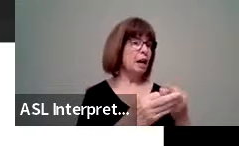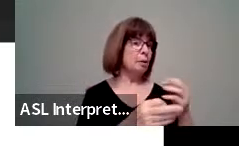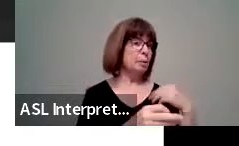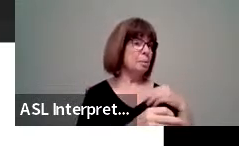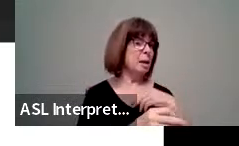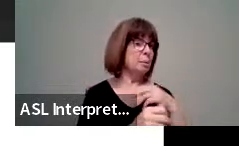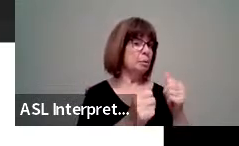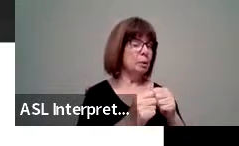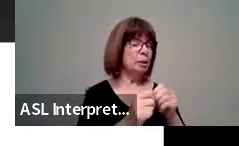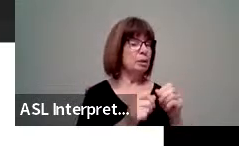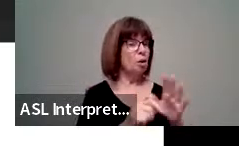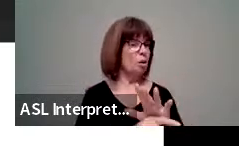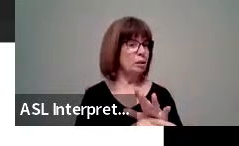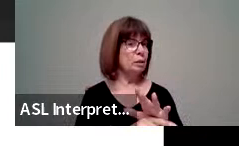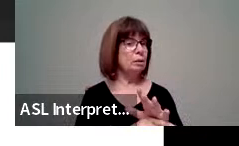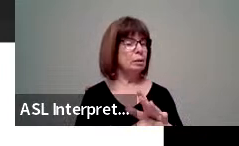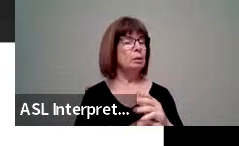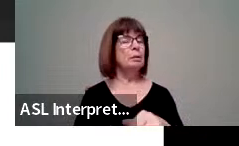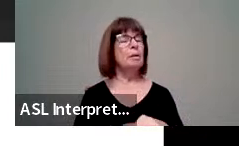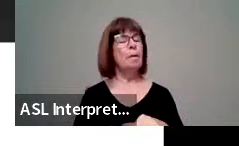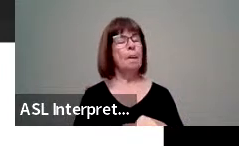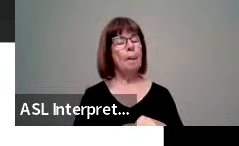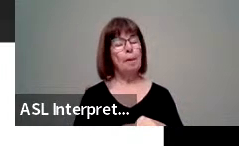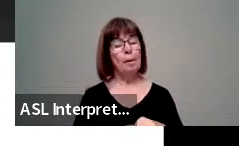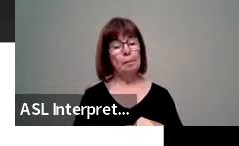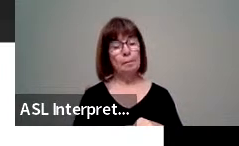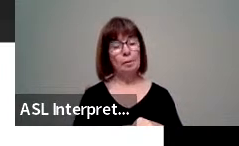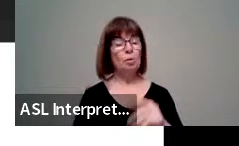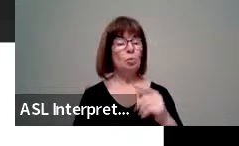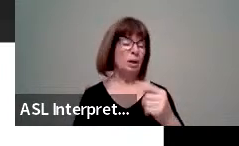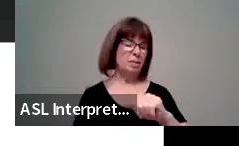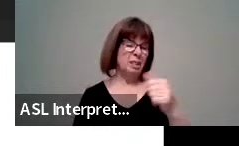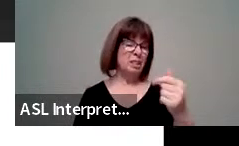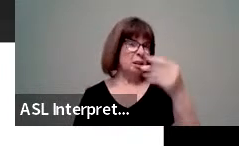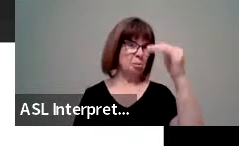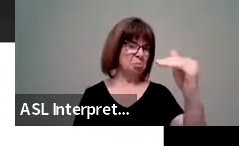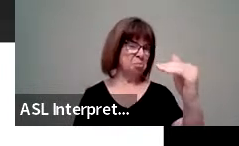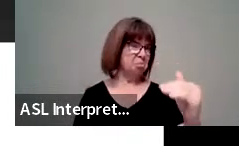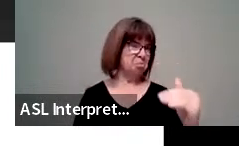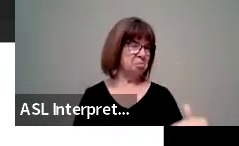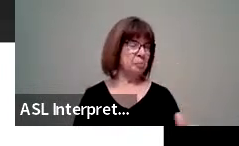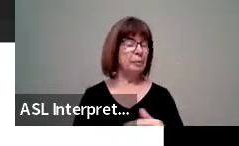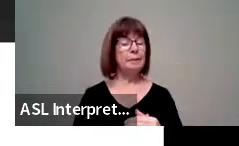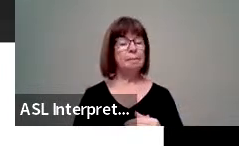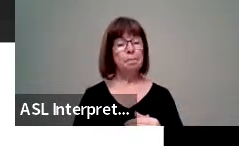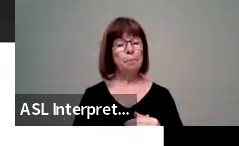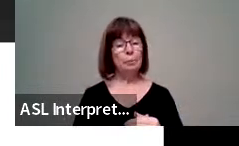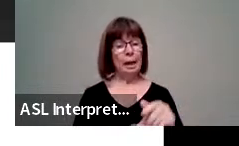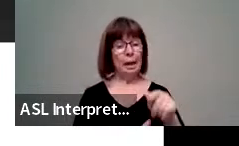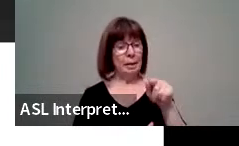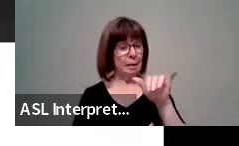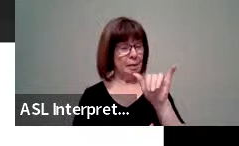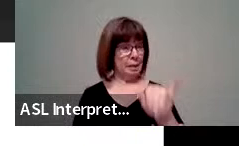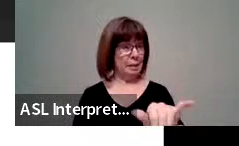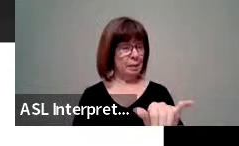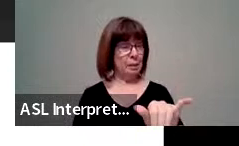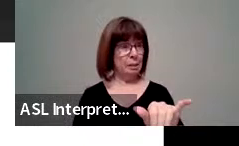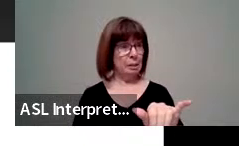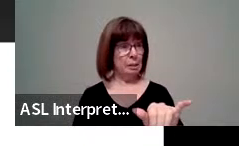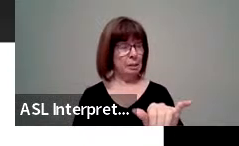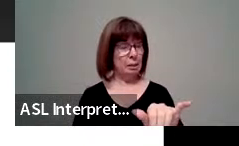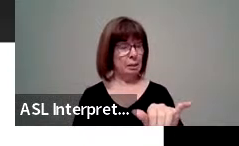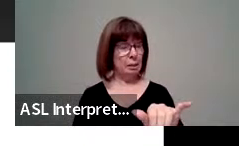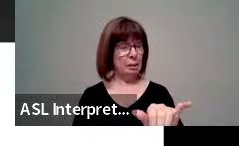with COVID or with one of these other conditions. And importantly, this is only this